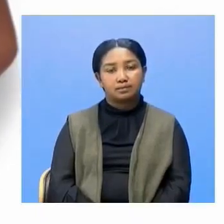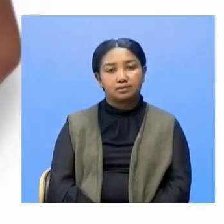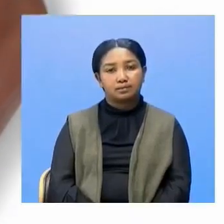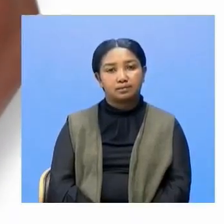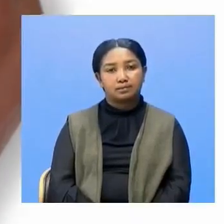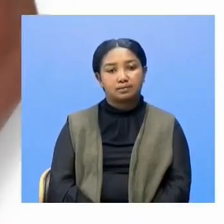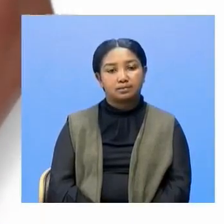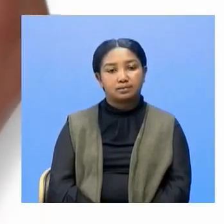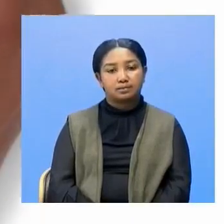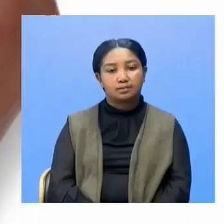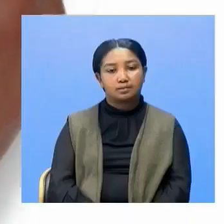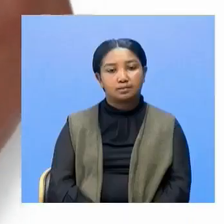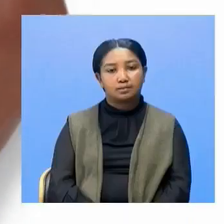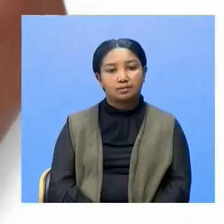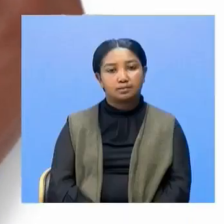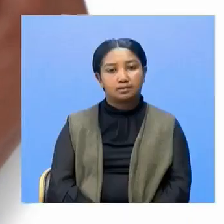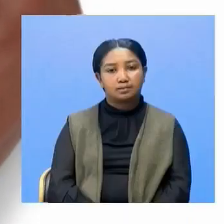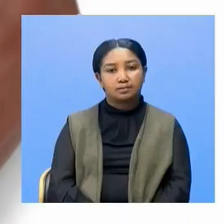it gets.